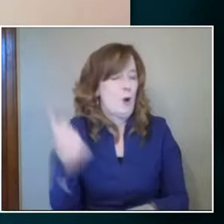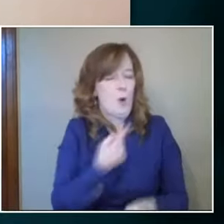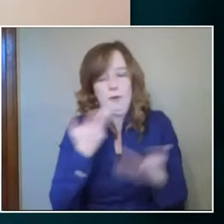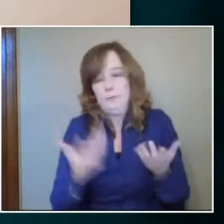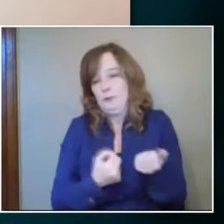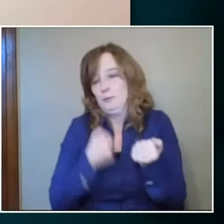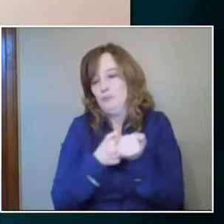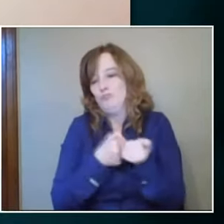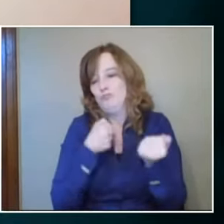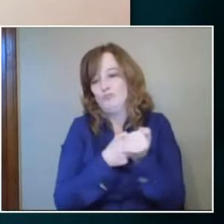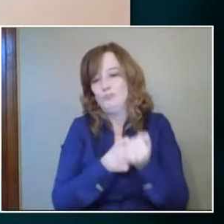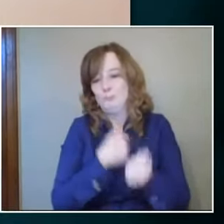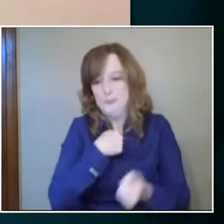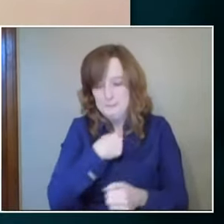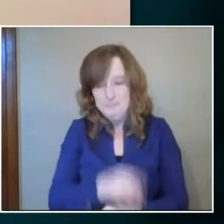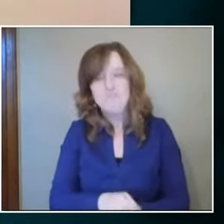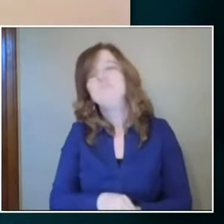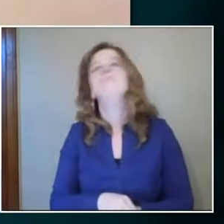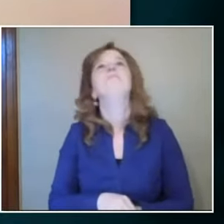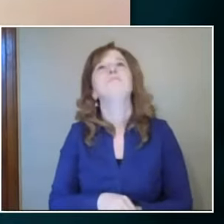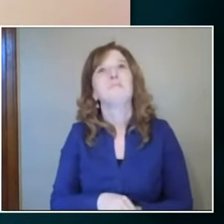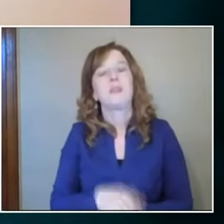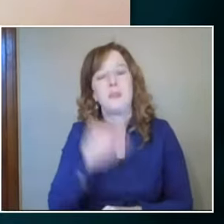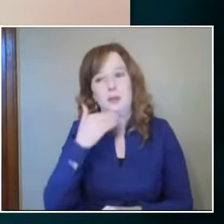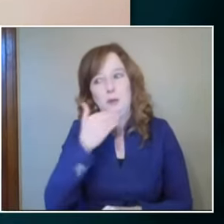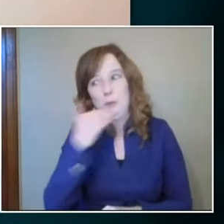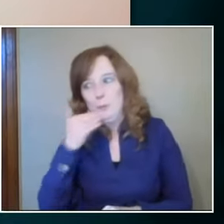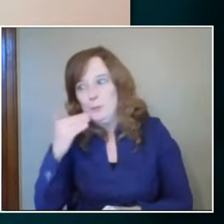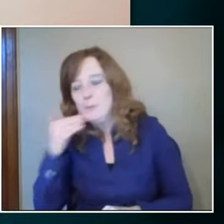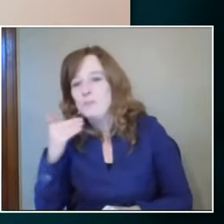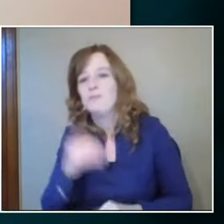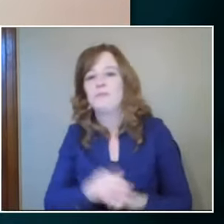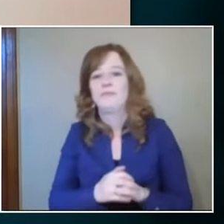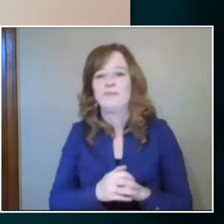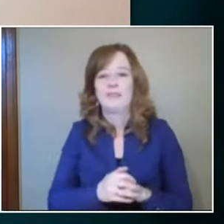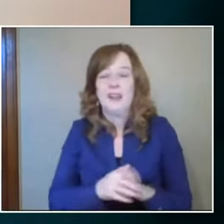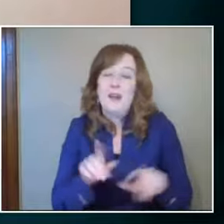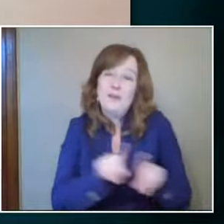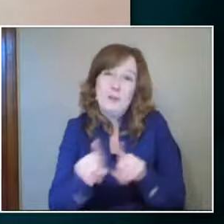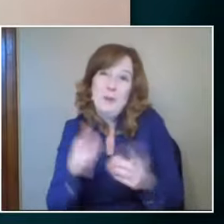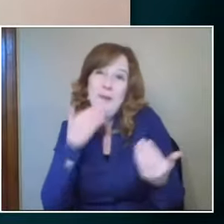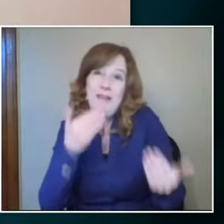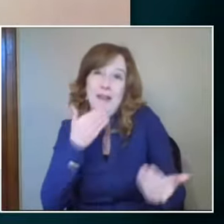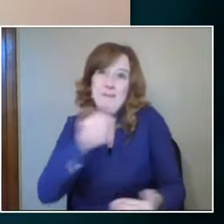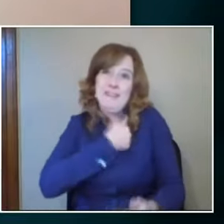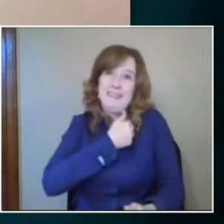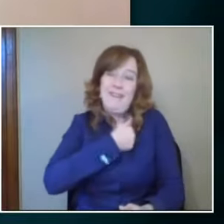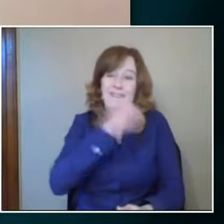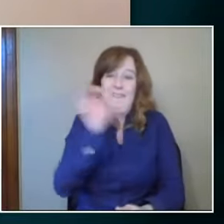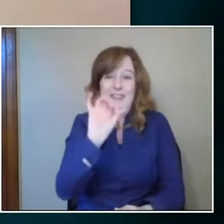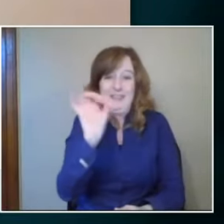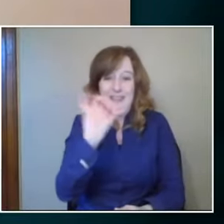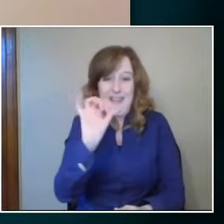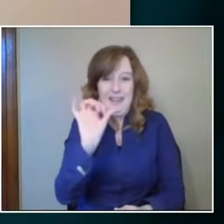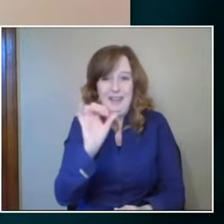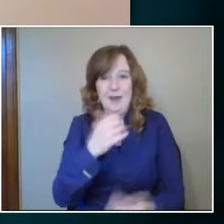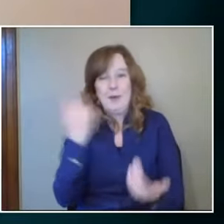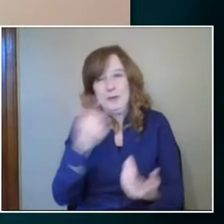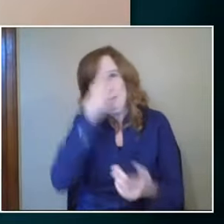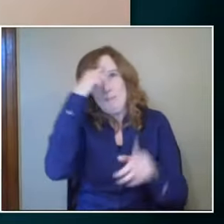And thank you all. And I would like to say thank you to myself as well for always having a positive